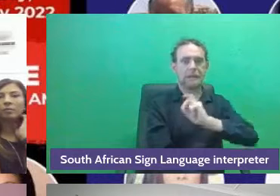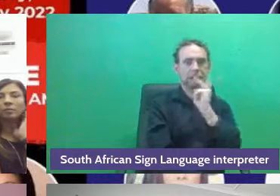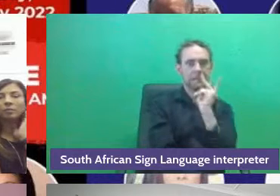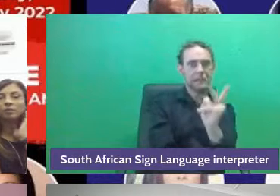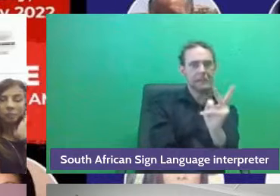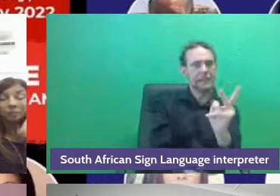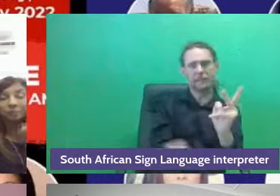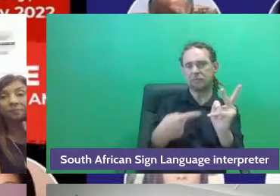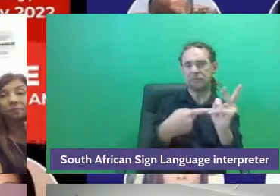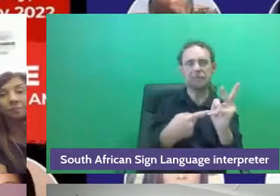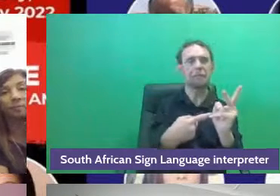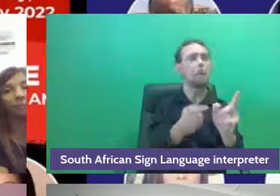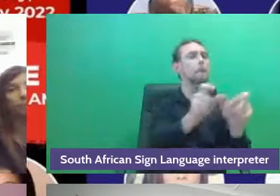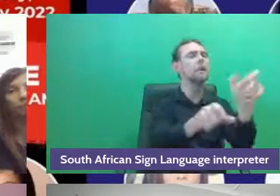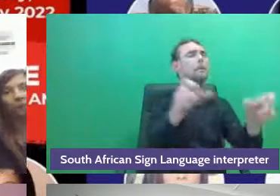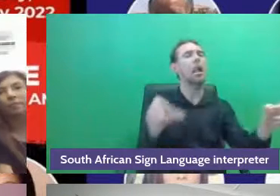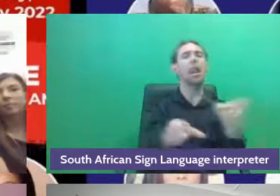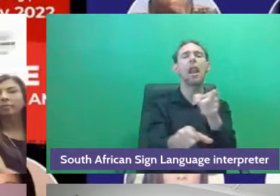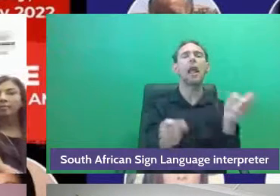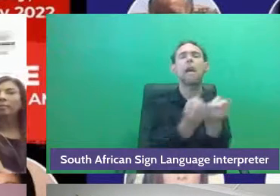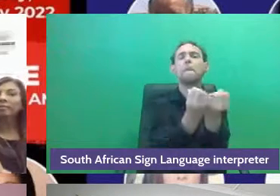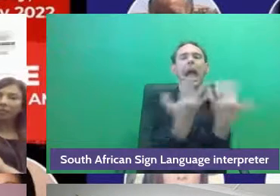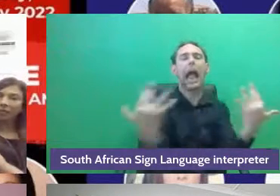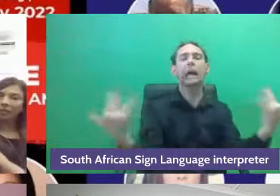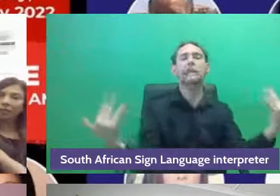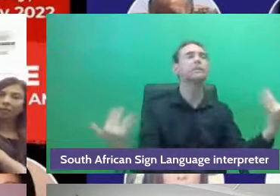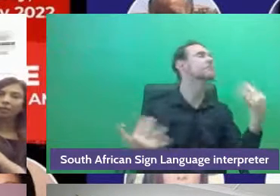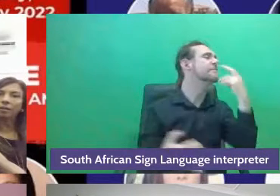addressed. So because I needed